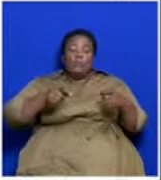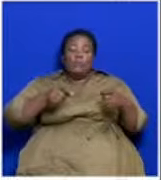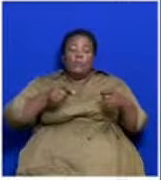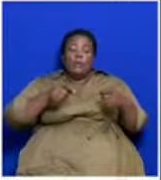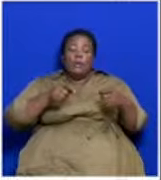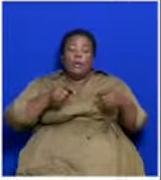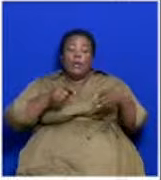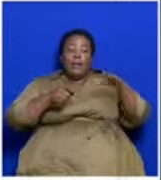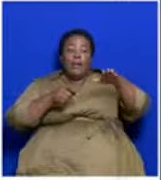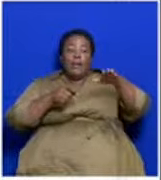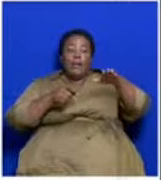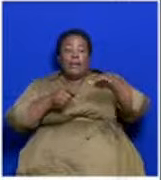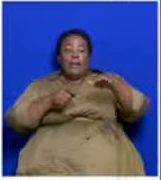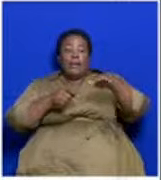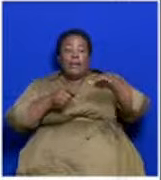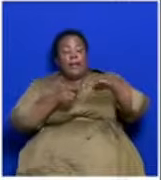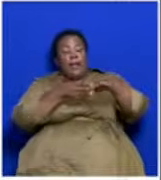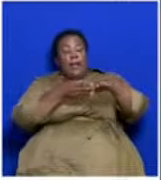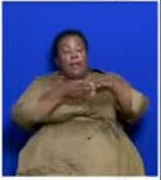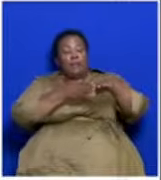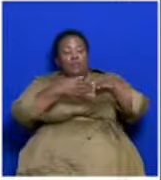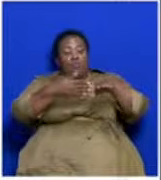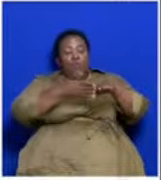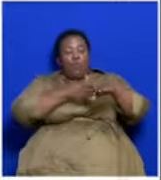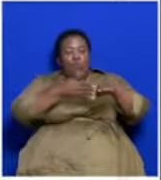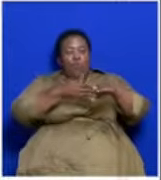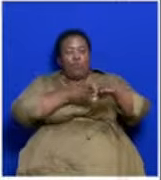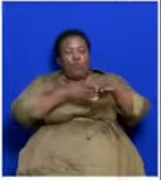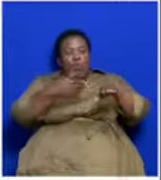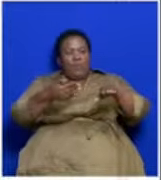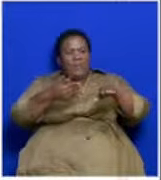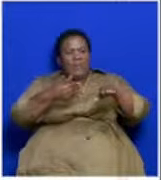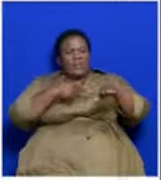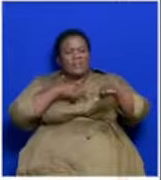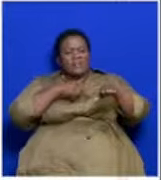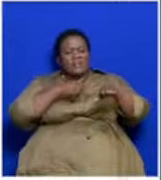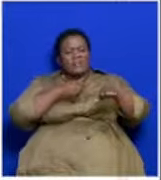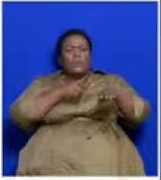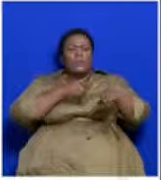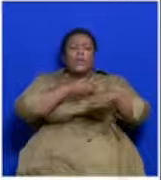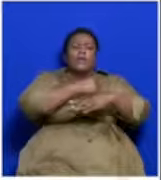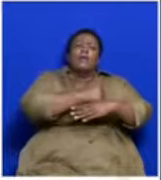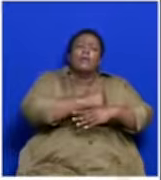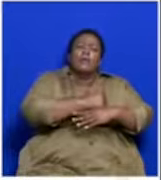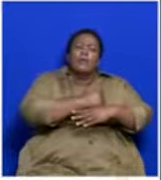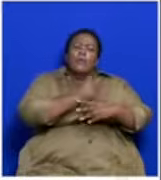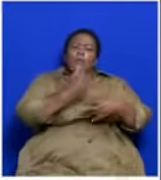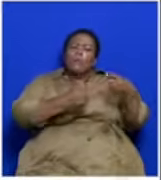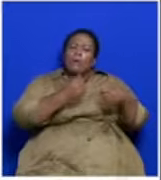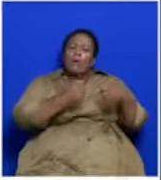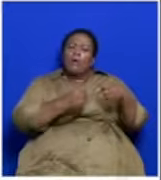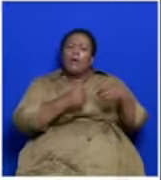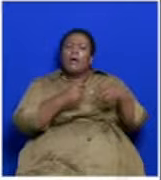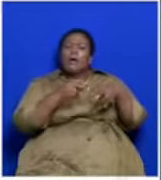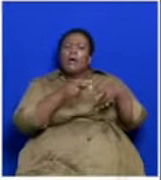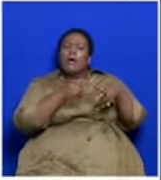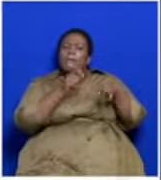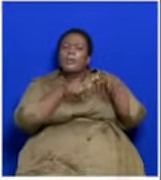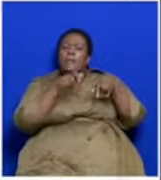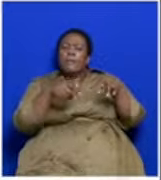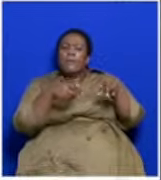you able to recognize the people in the picture? Yeah, the people on the picture, because I arrested